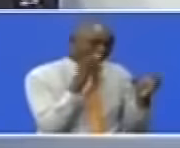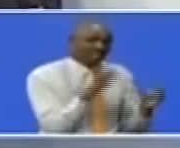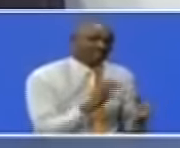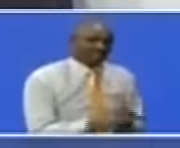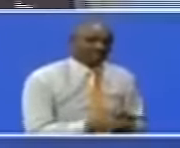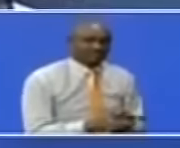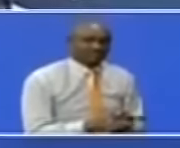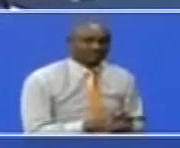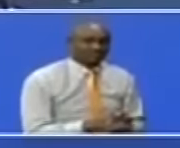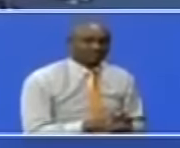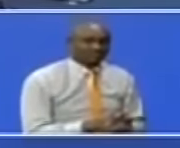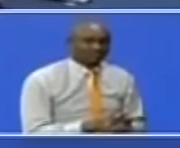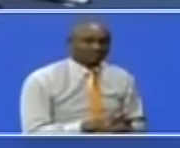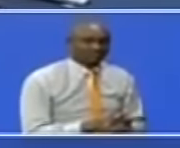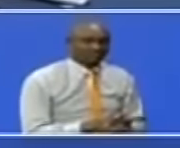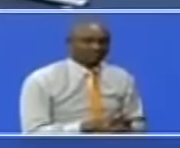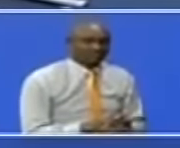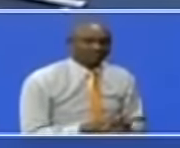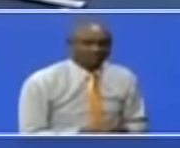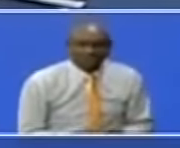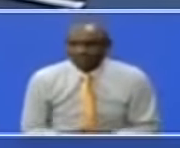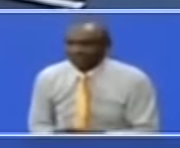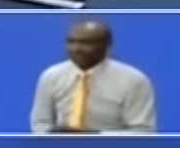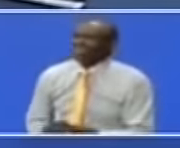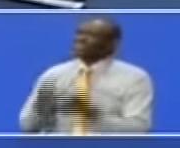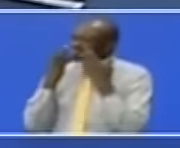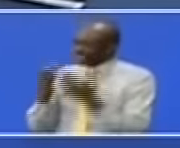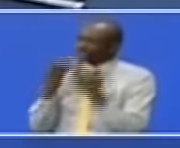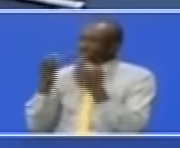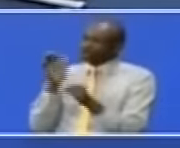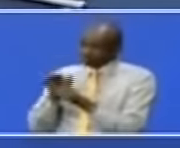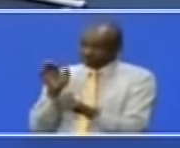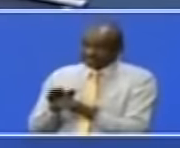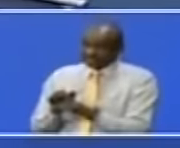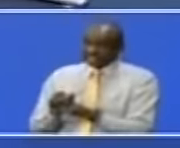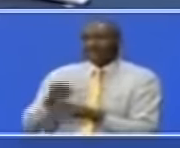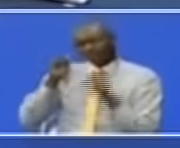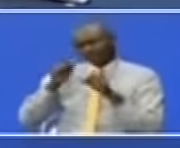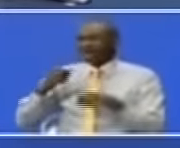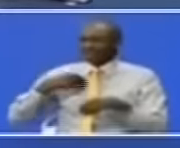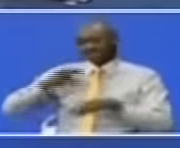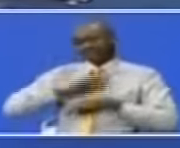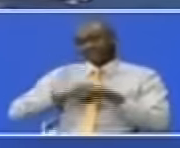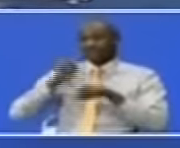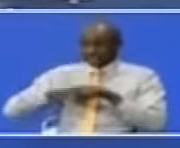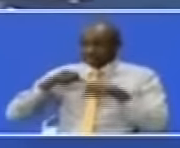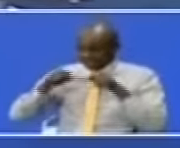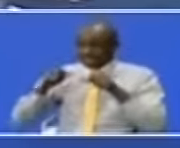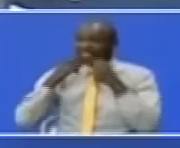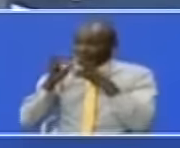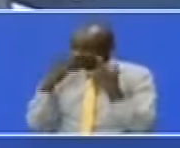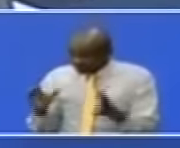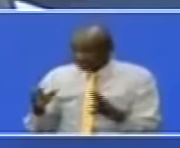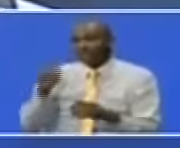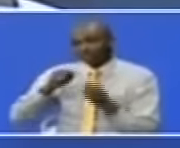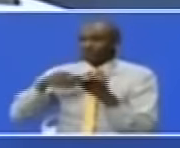Zolo, Top Wolf, that's the... Thank you very much, gentlemen. We should have plenty of time after we have all these results to have this panel again and